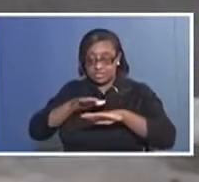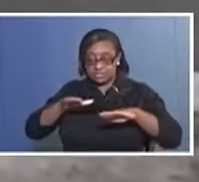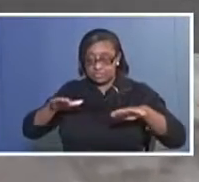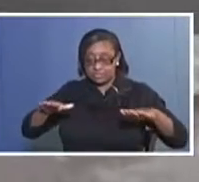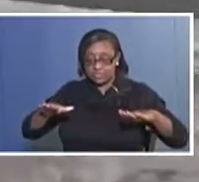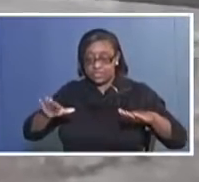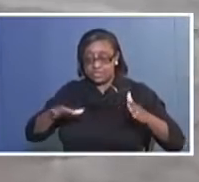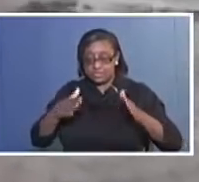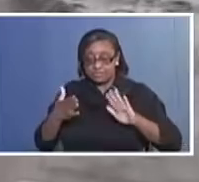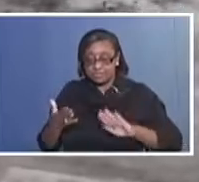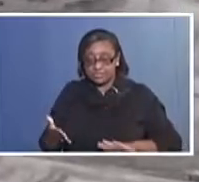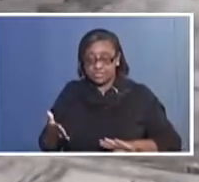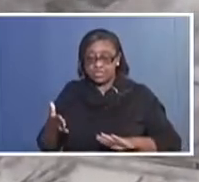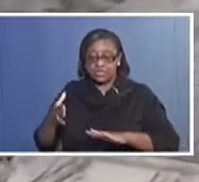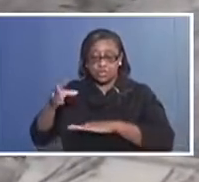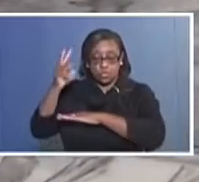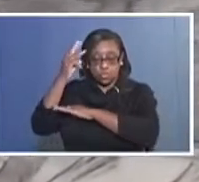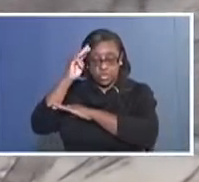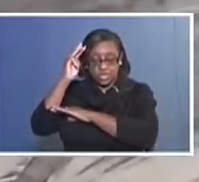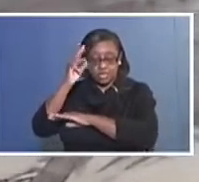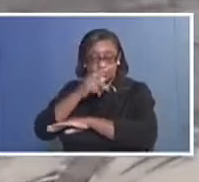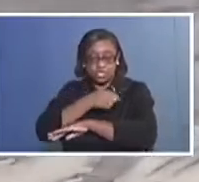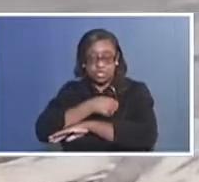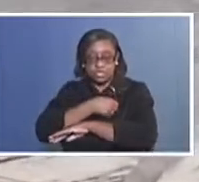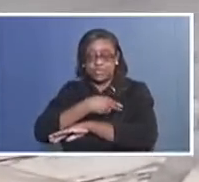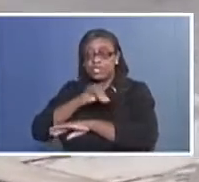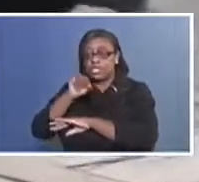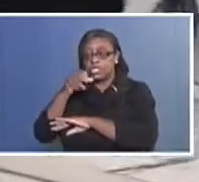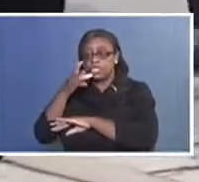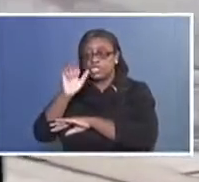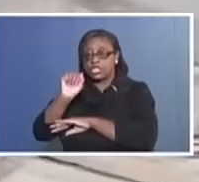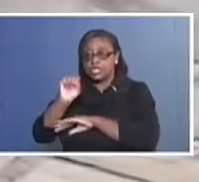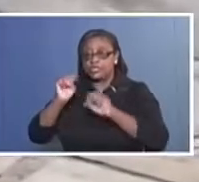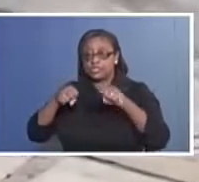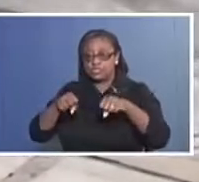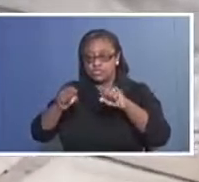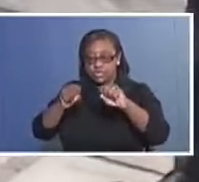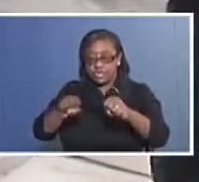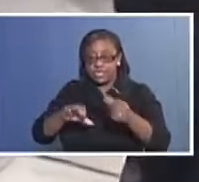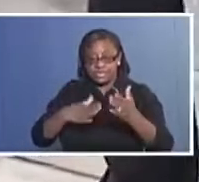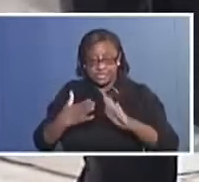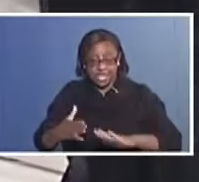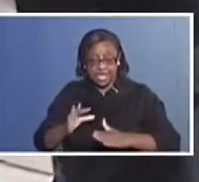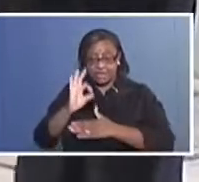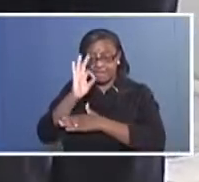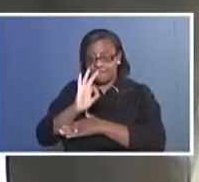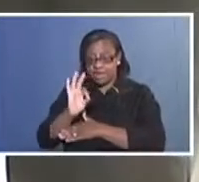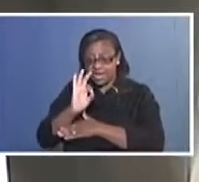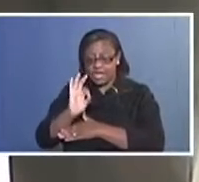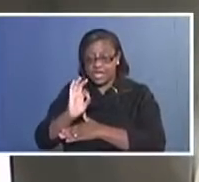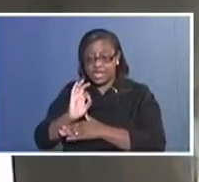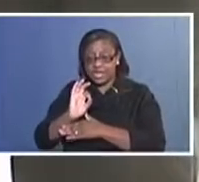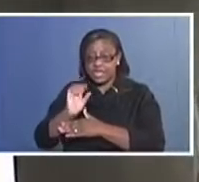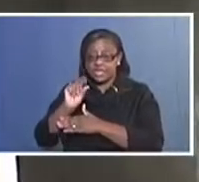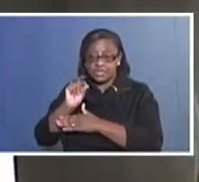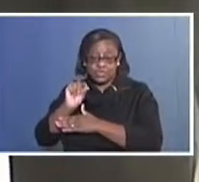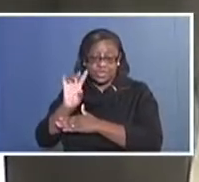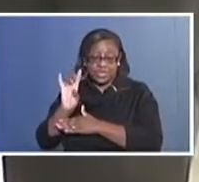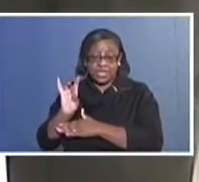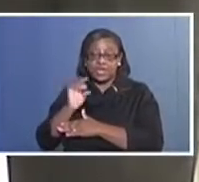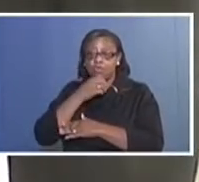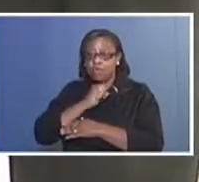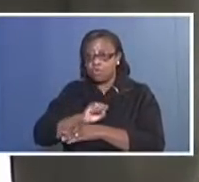repose at the William Thompson Auditorium, Jean Street. Reverend Saunders passed away on Friday, January 28th at the age